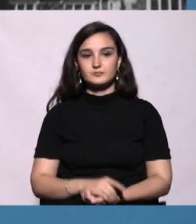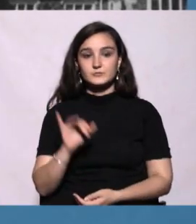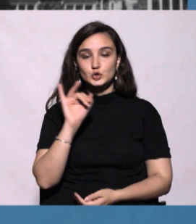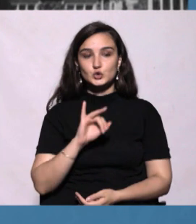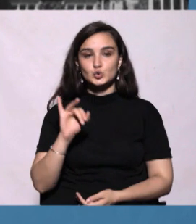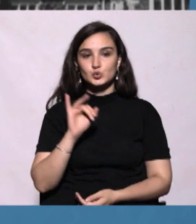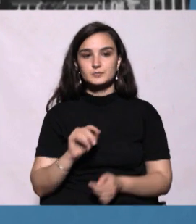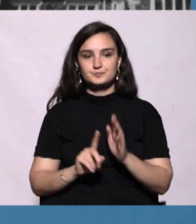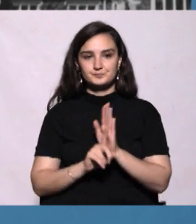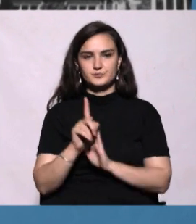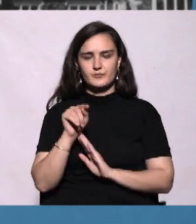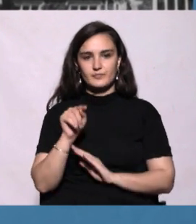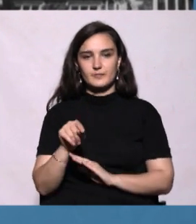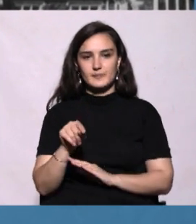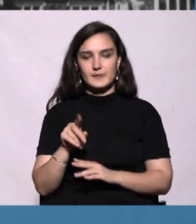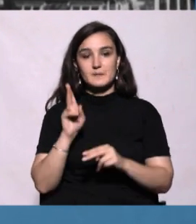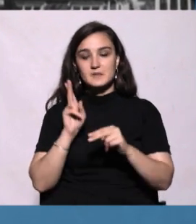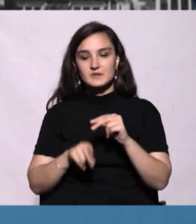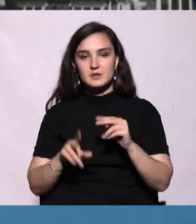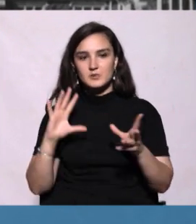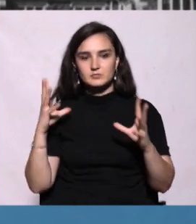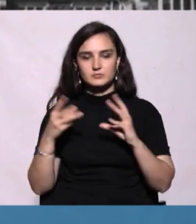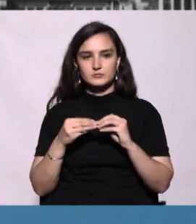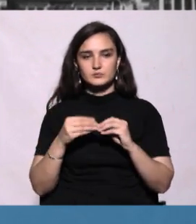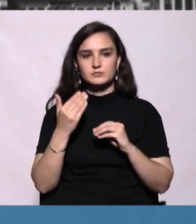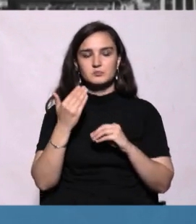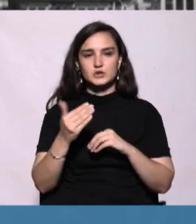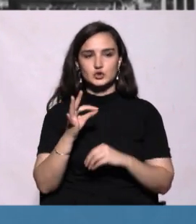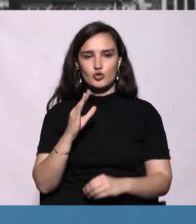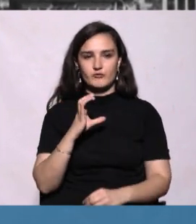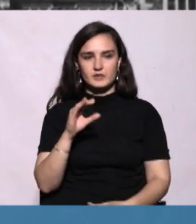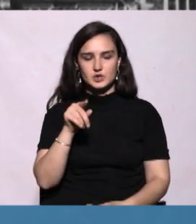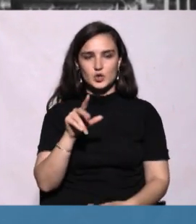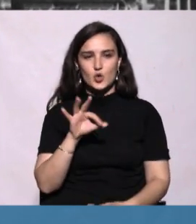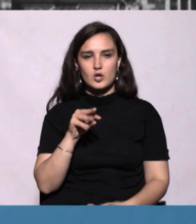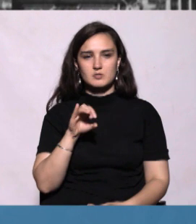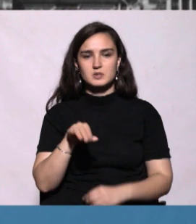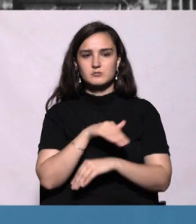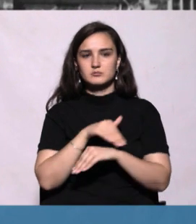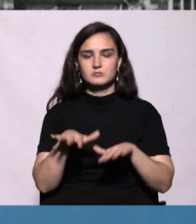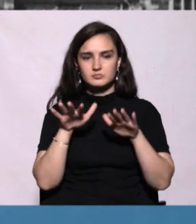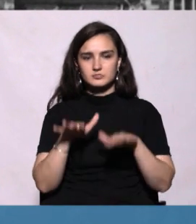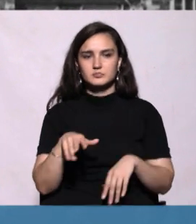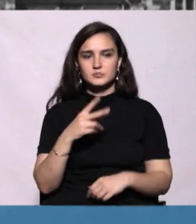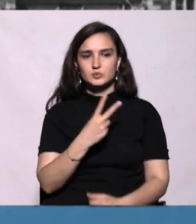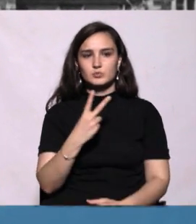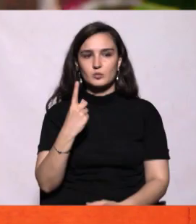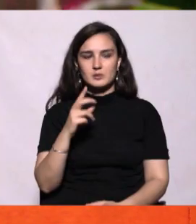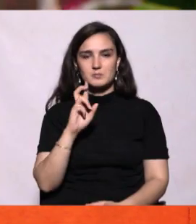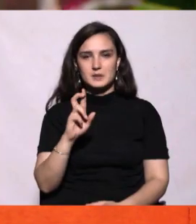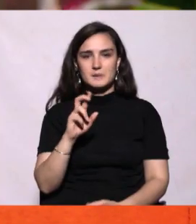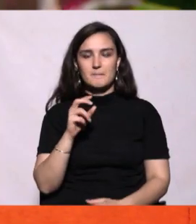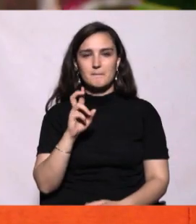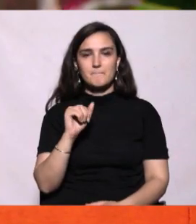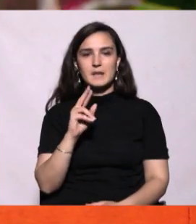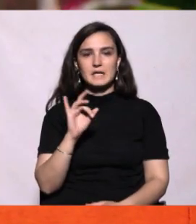story starts and ends in Mr. Holmes's office, which is 221B Baker Street. That's